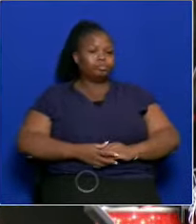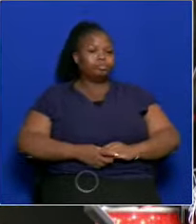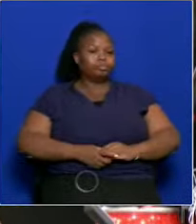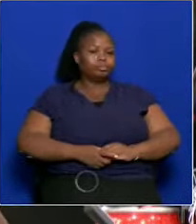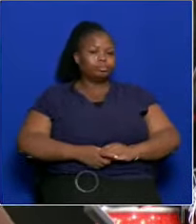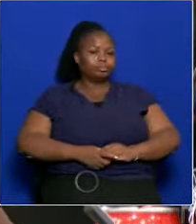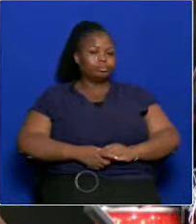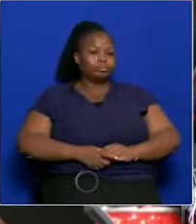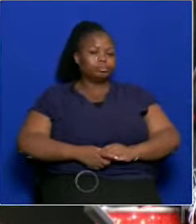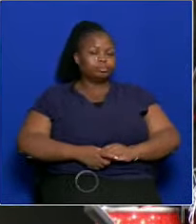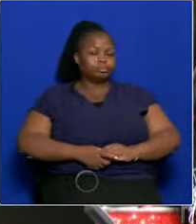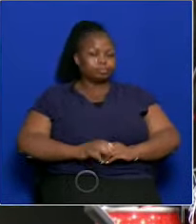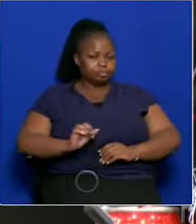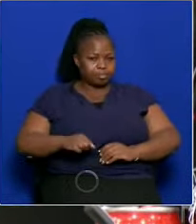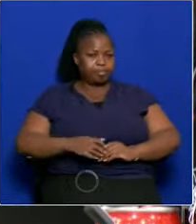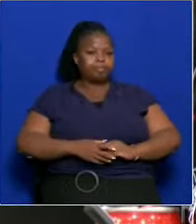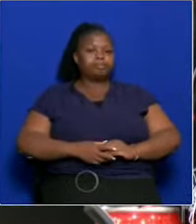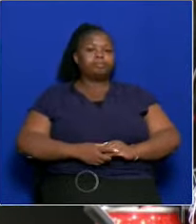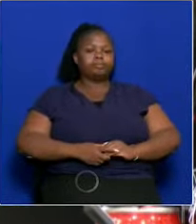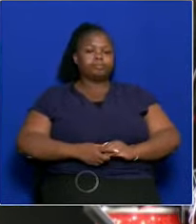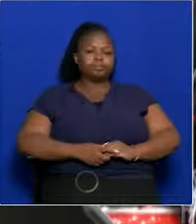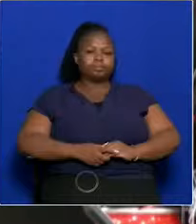Correct. See that?